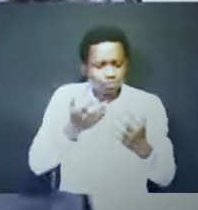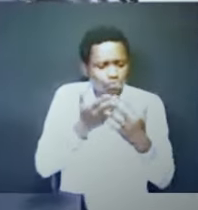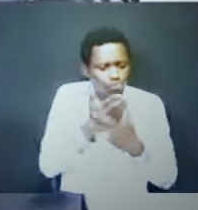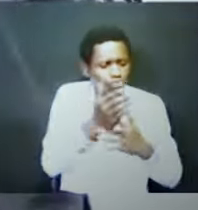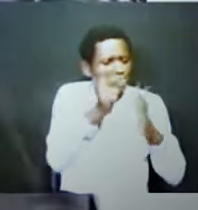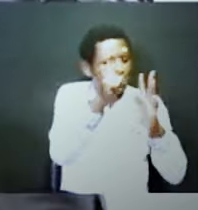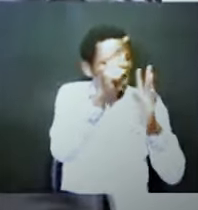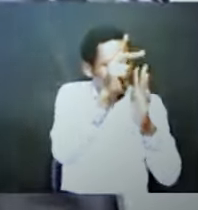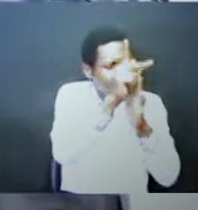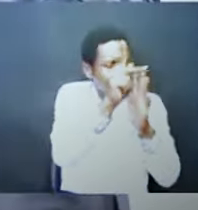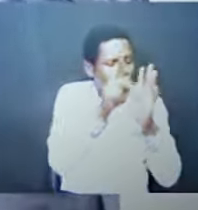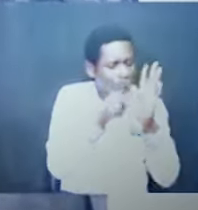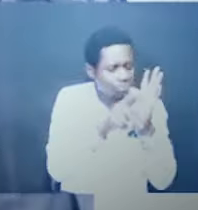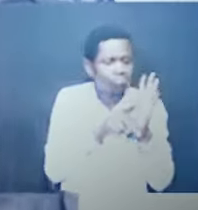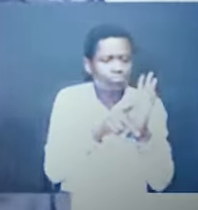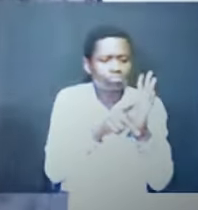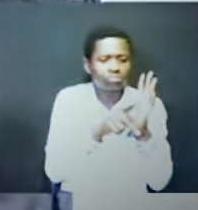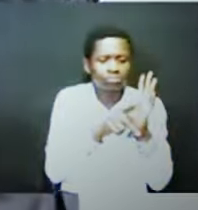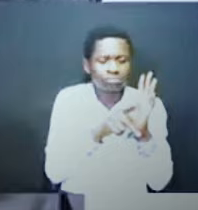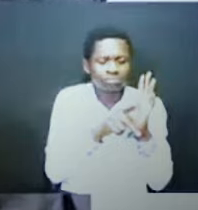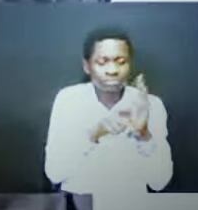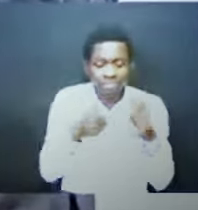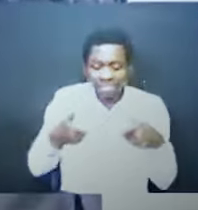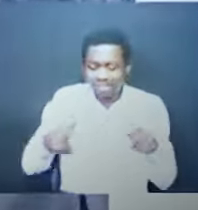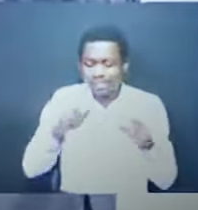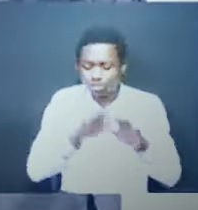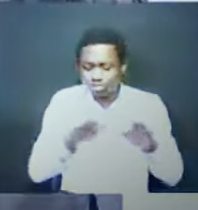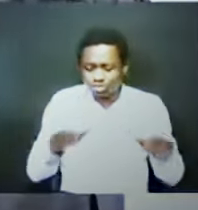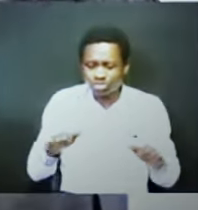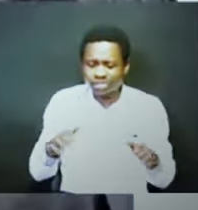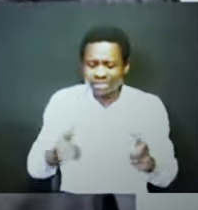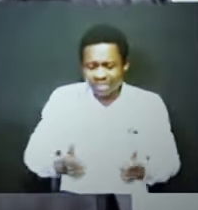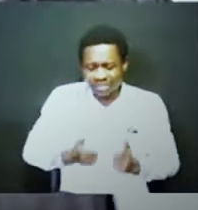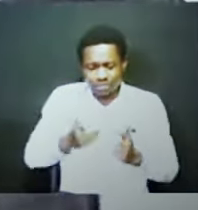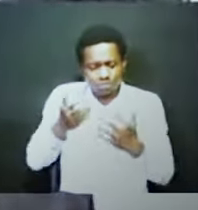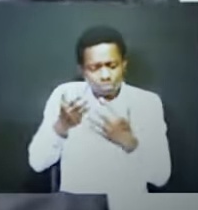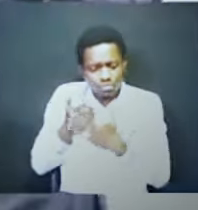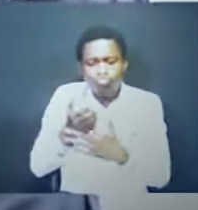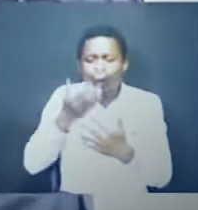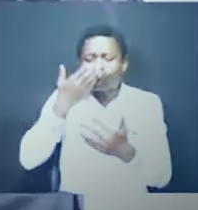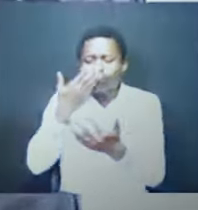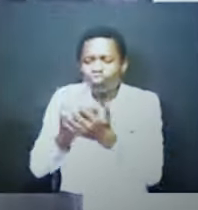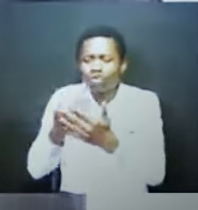principles. Let them live by godly ideologies, the word of God.